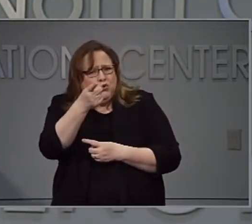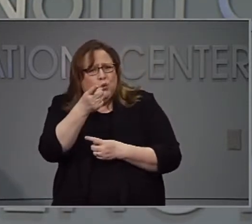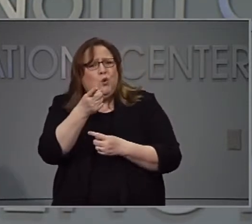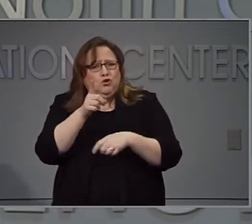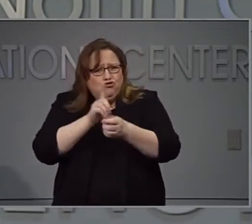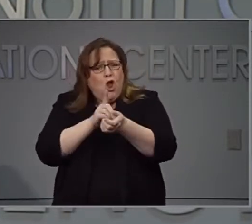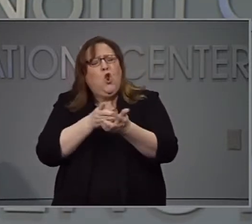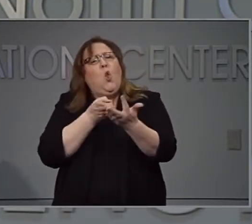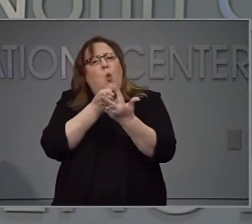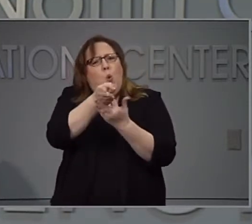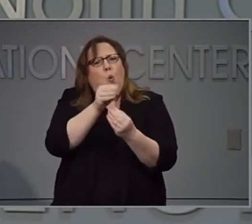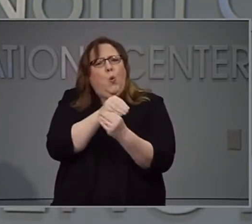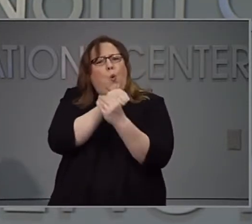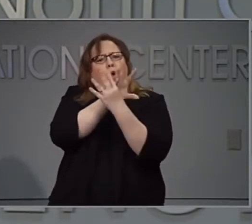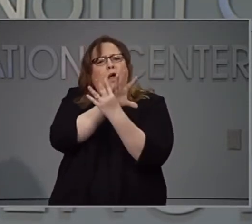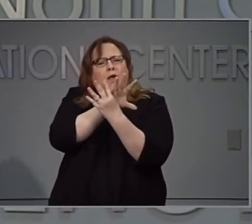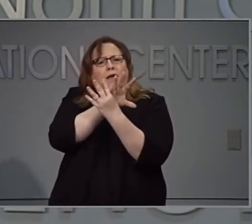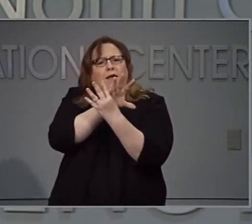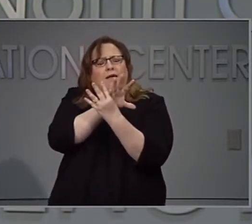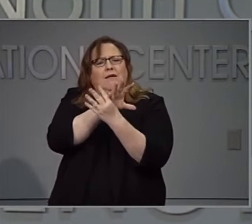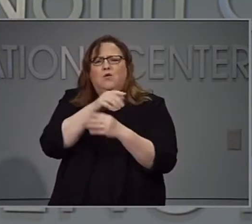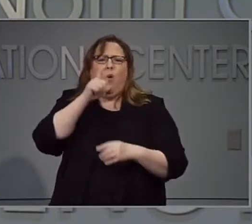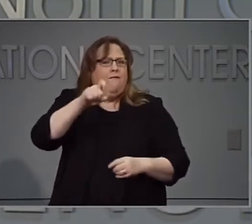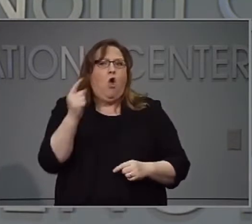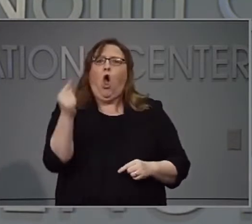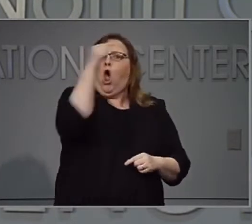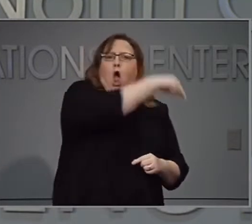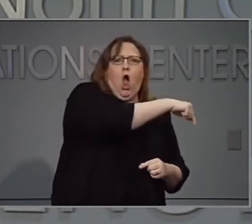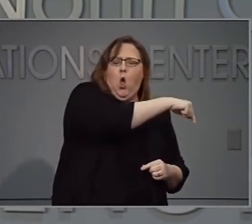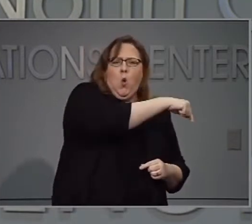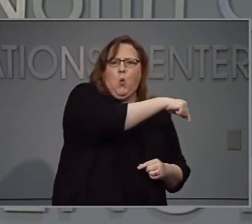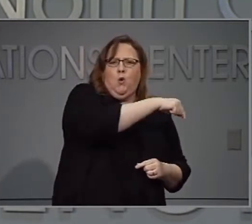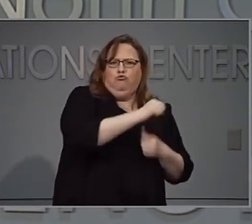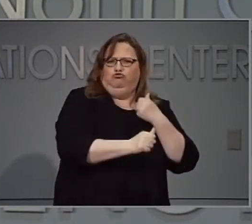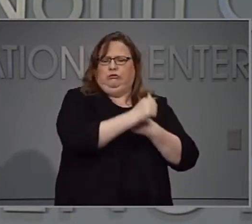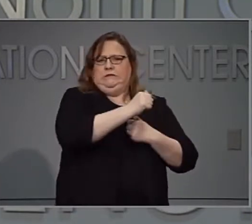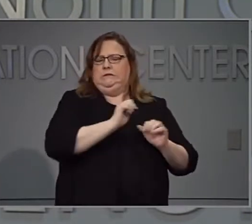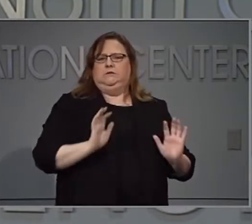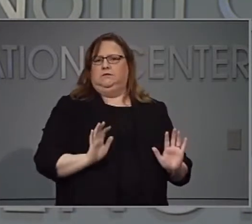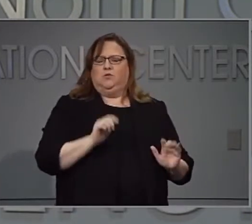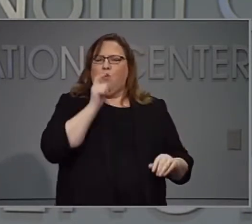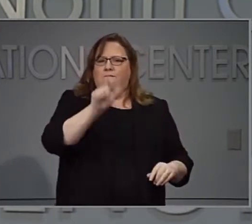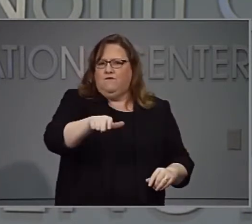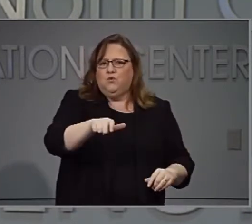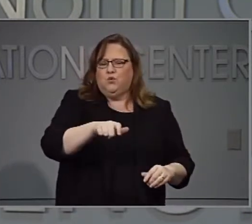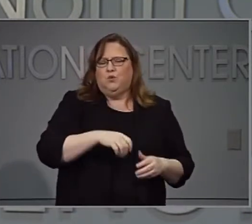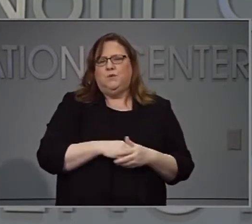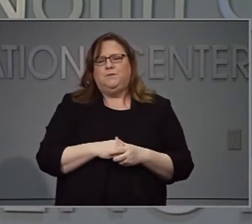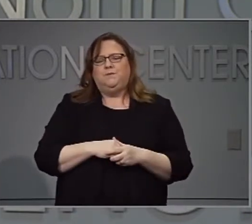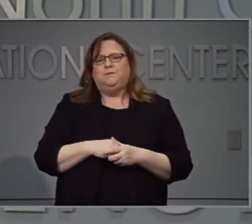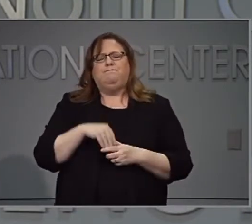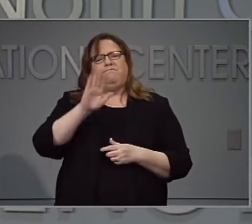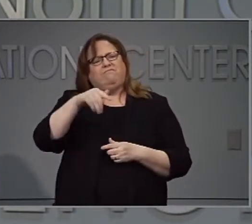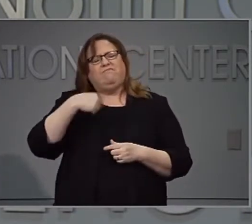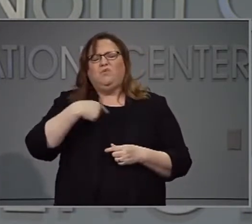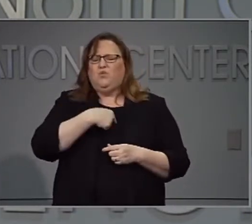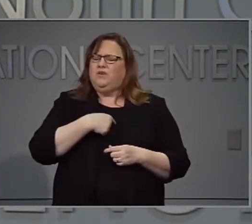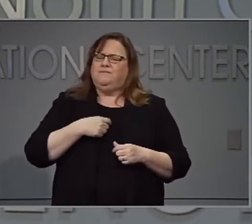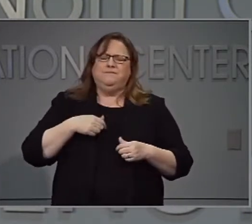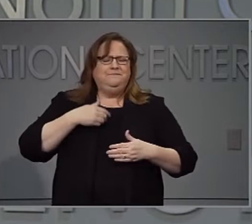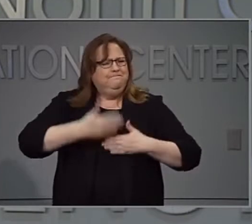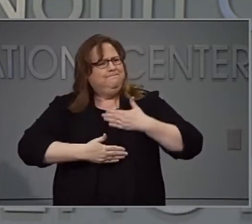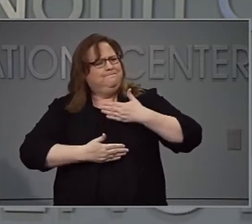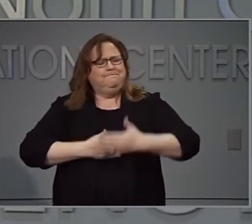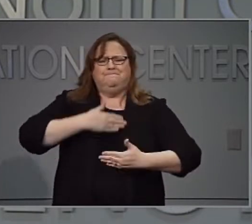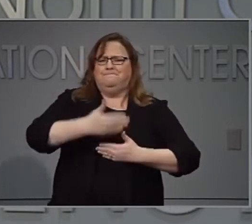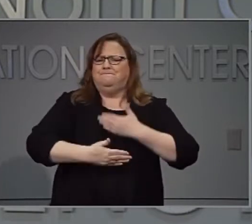important. As we continue to push through this together, I know these are difficult times for everybody, filled with a